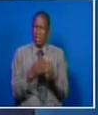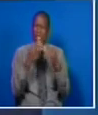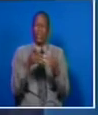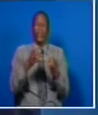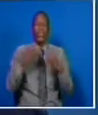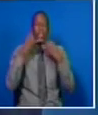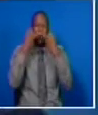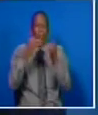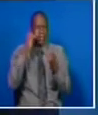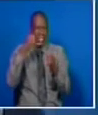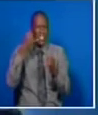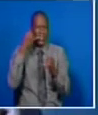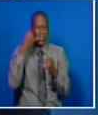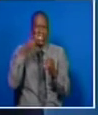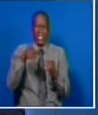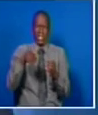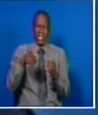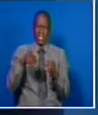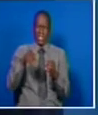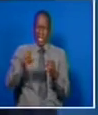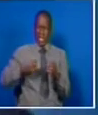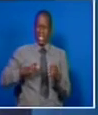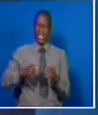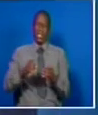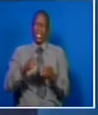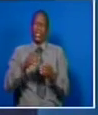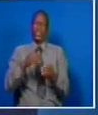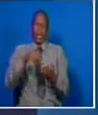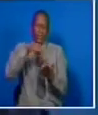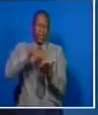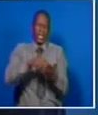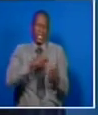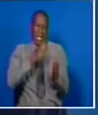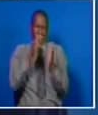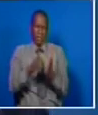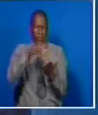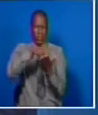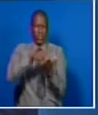information, Joe, that lady is the candidate of Jubilee for gubernatorial